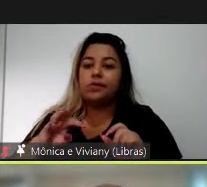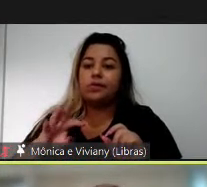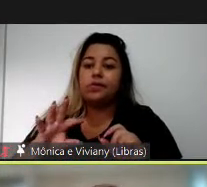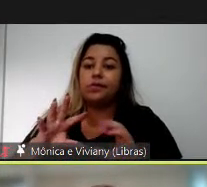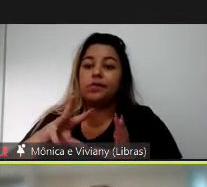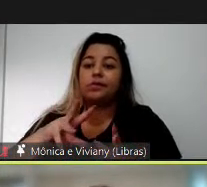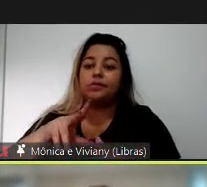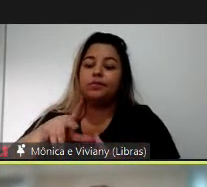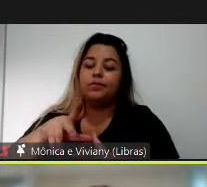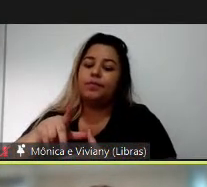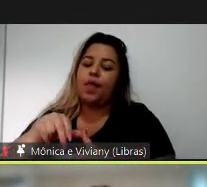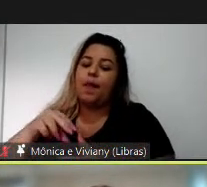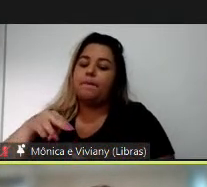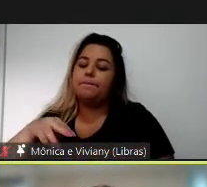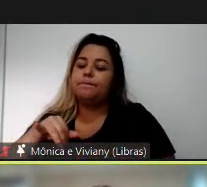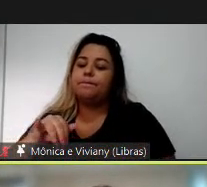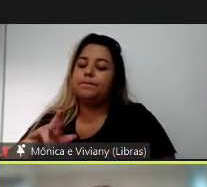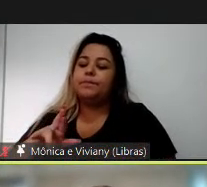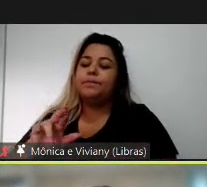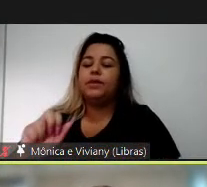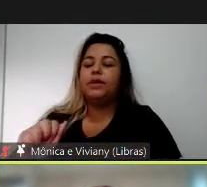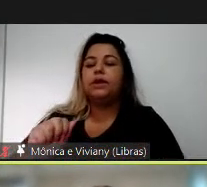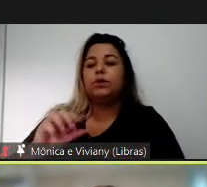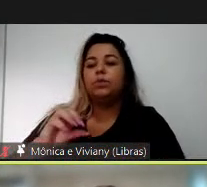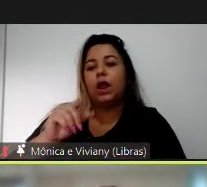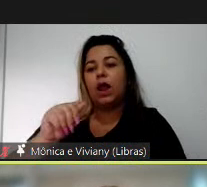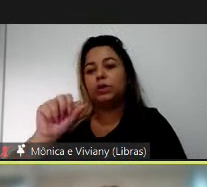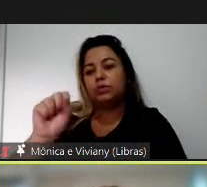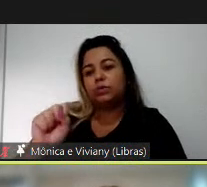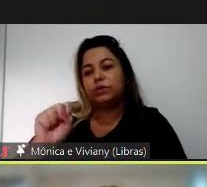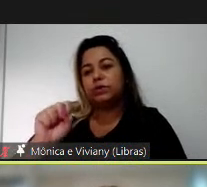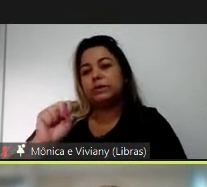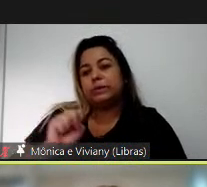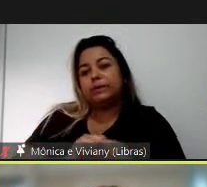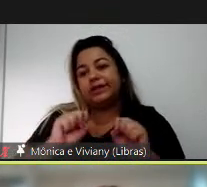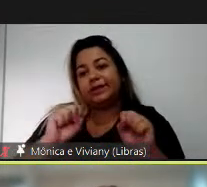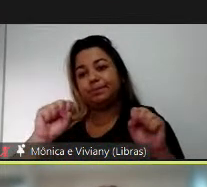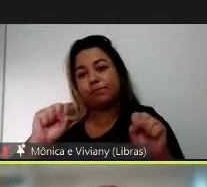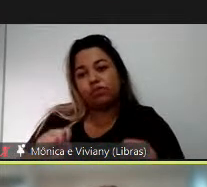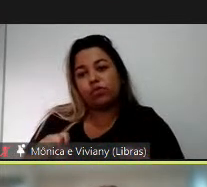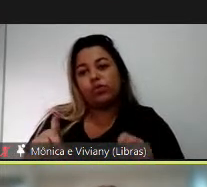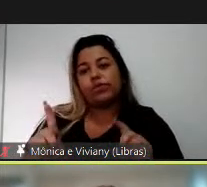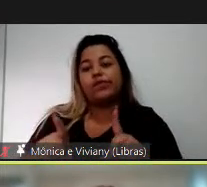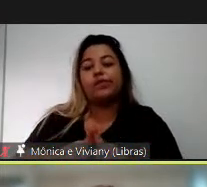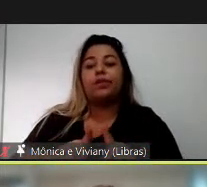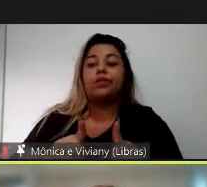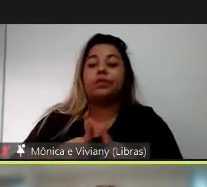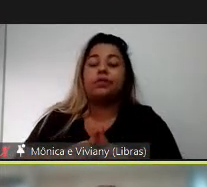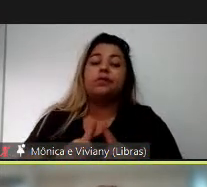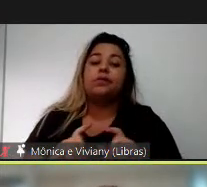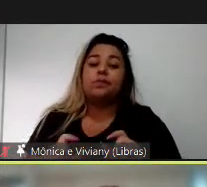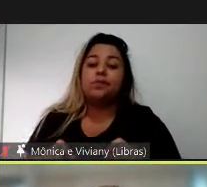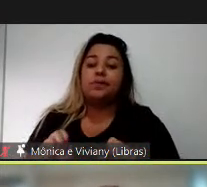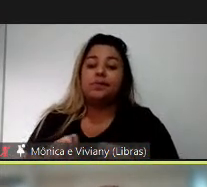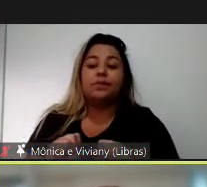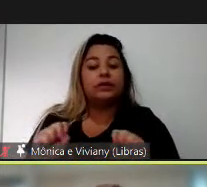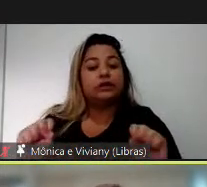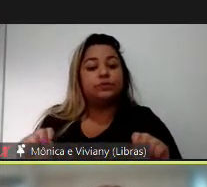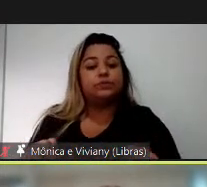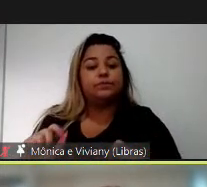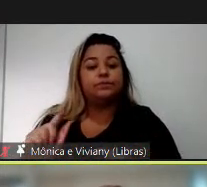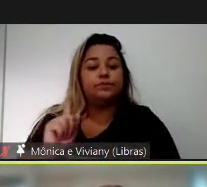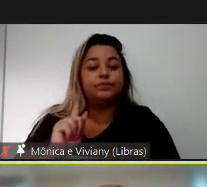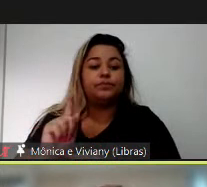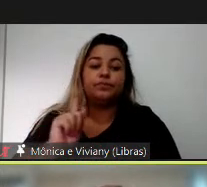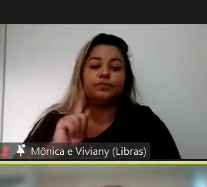national level, and it goes through a system that we have, which is a vigilance, food and nutritional vigilance system.